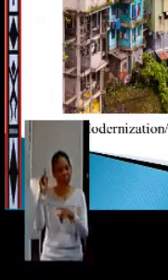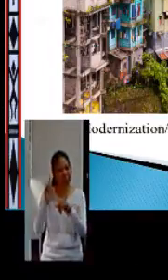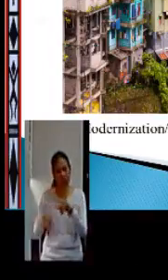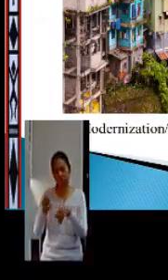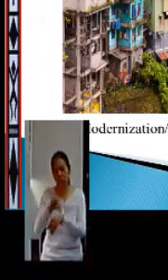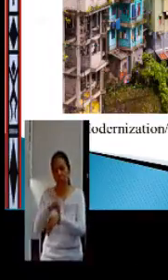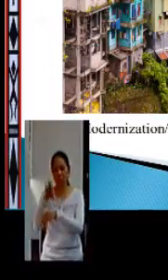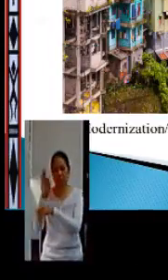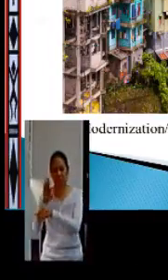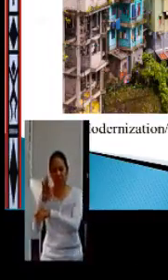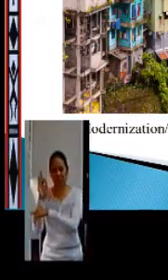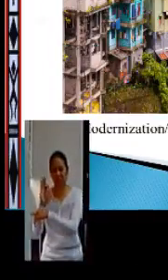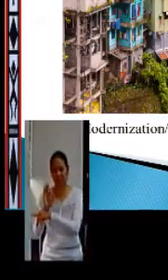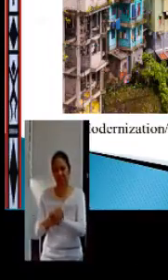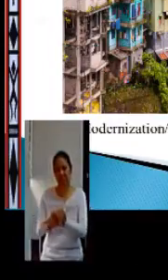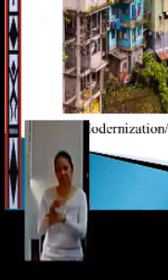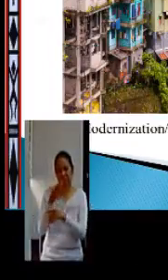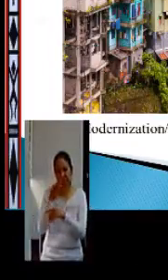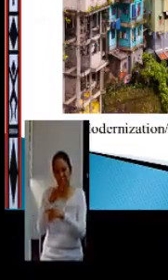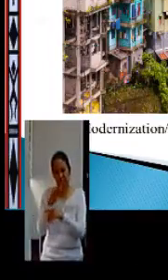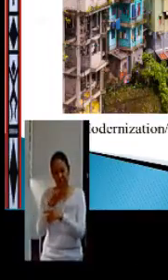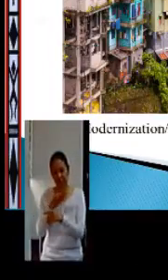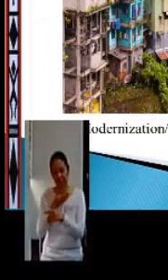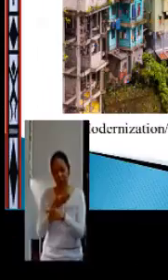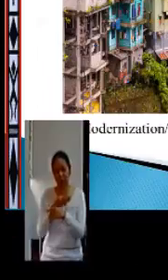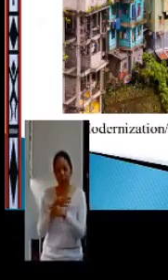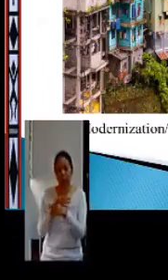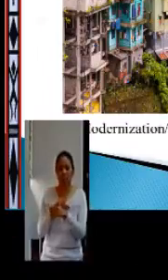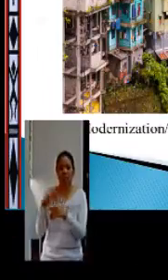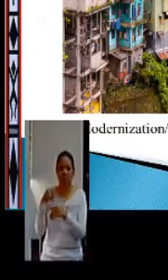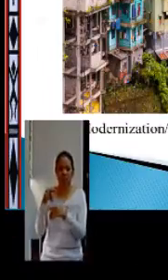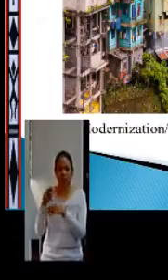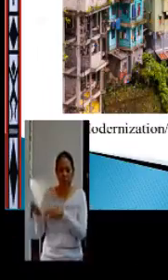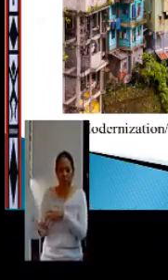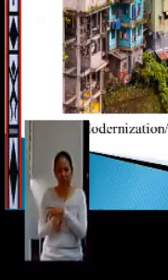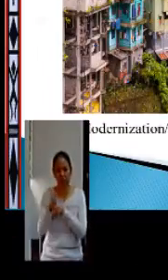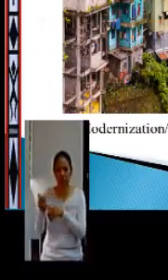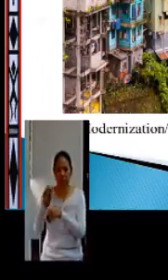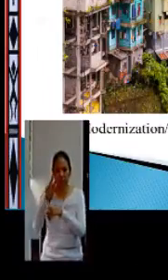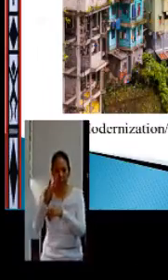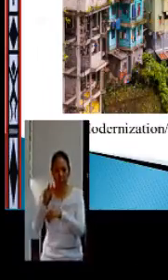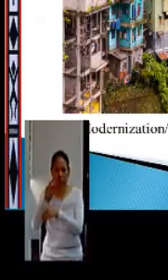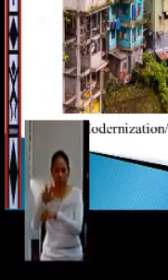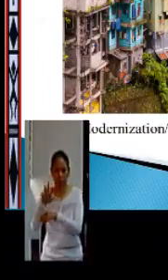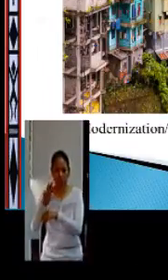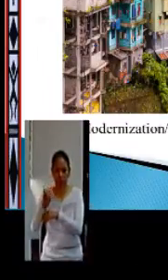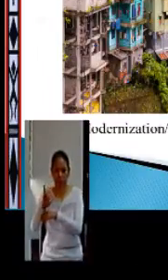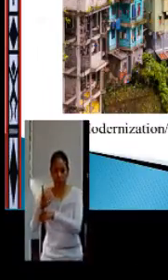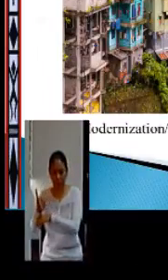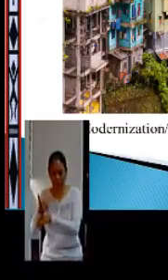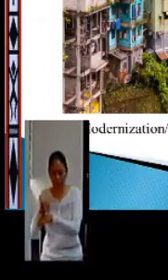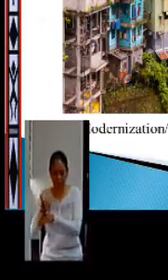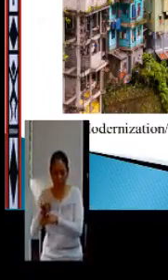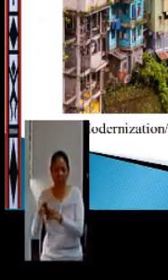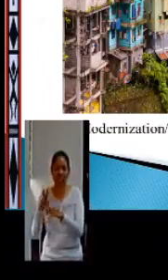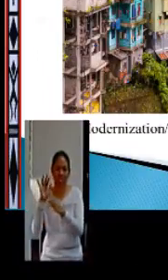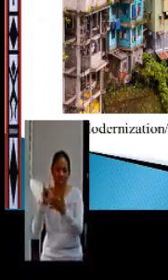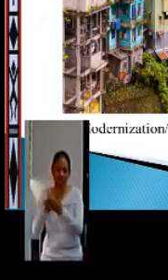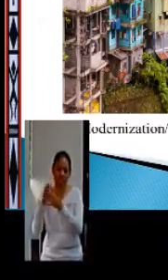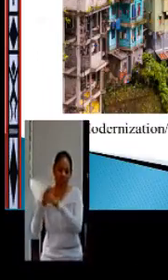our place. So yan po yung epekto ng unregulated use of insecticides, pesticides,